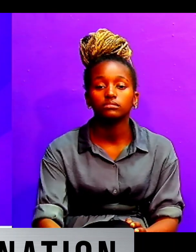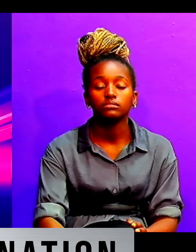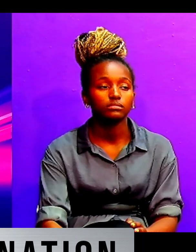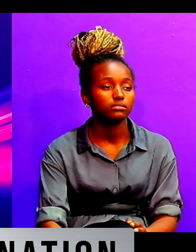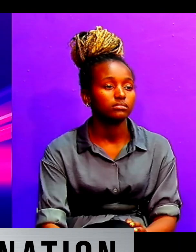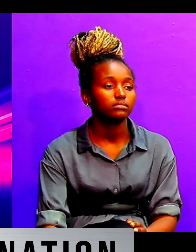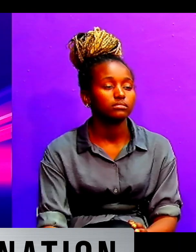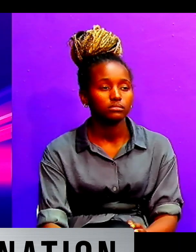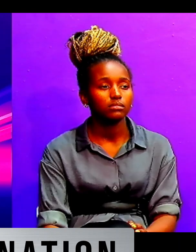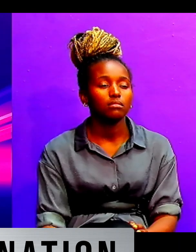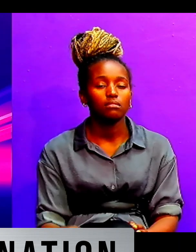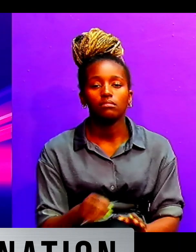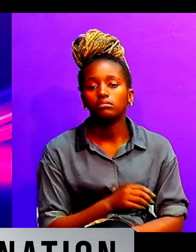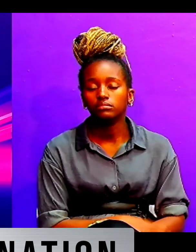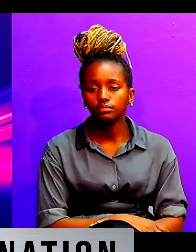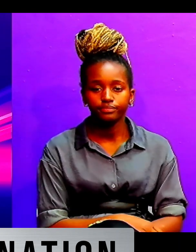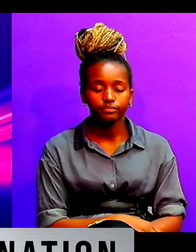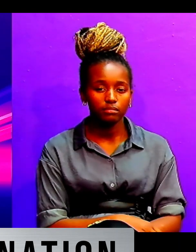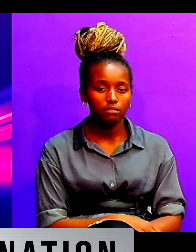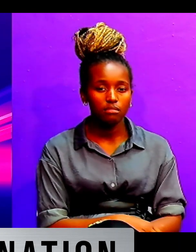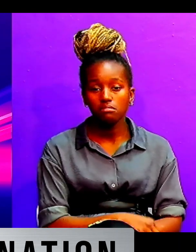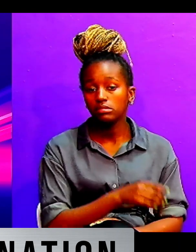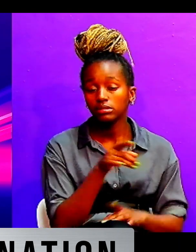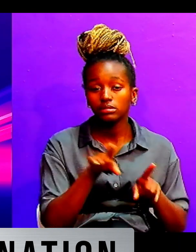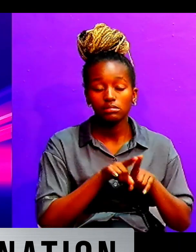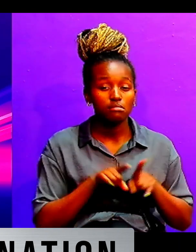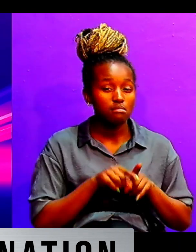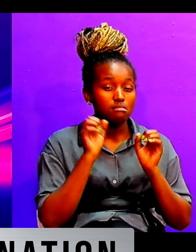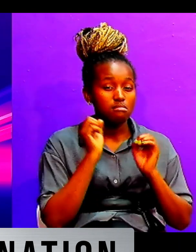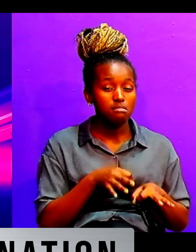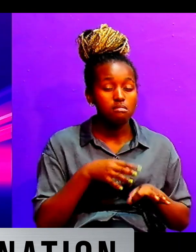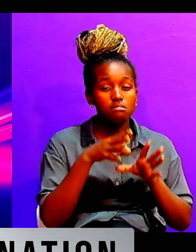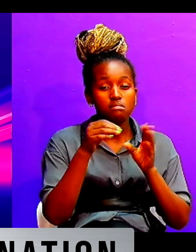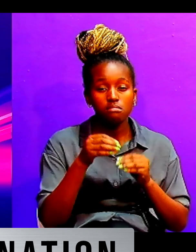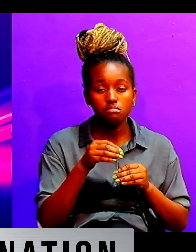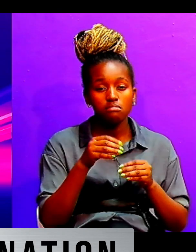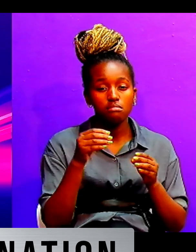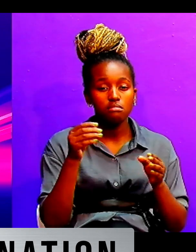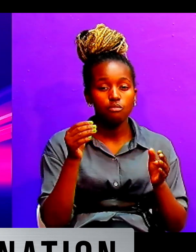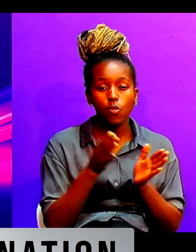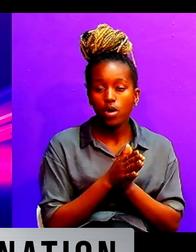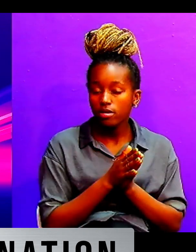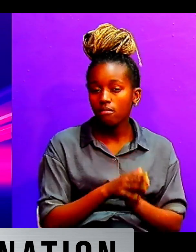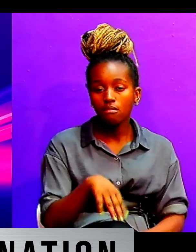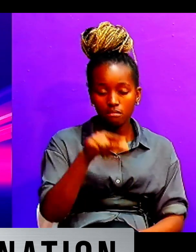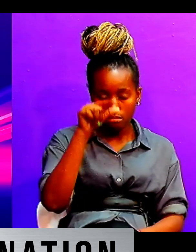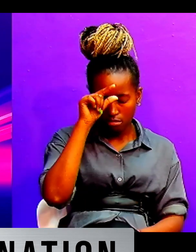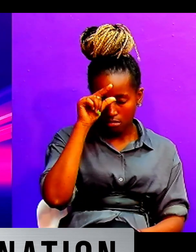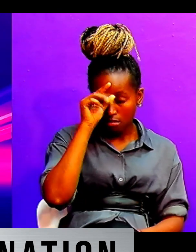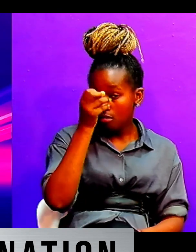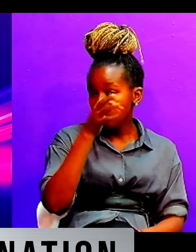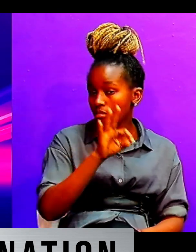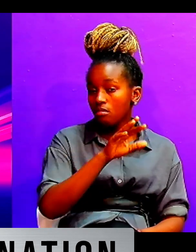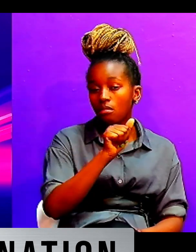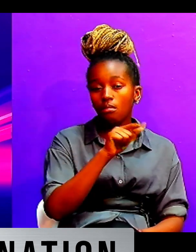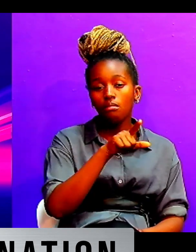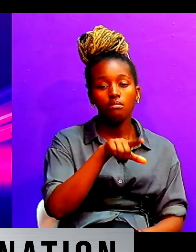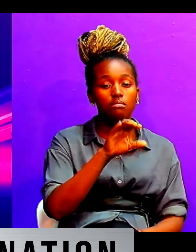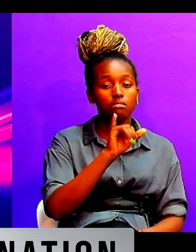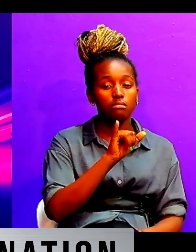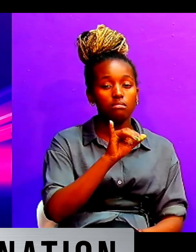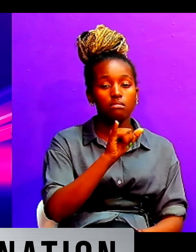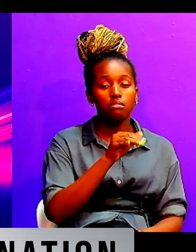to the ballot as the Azimio gubernatorial candidate in Nairobi, probably I'm